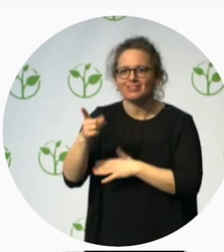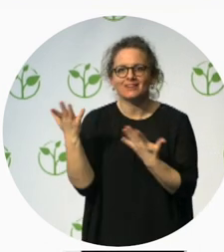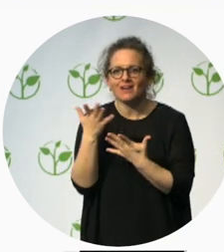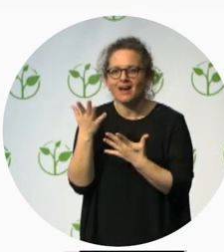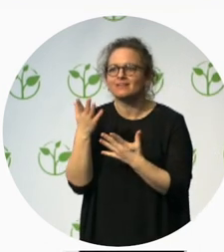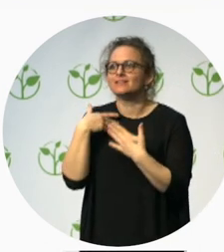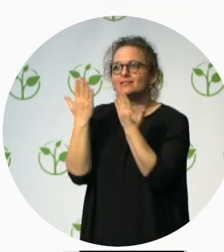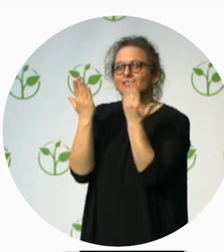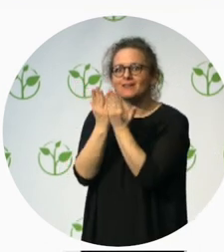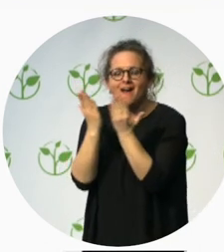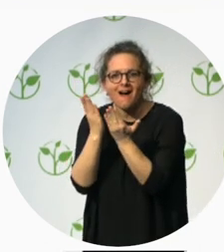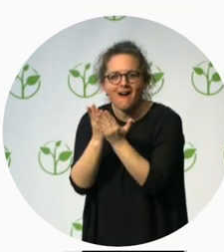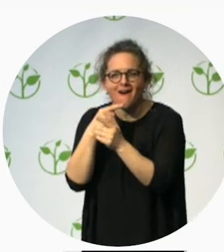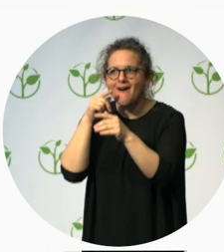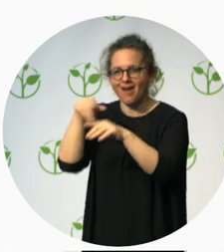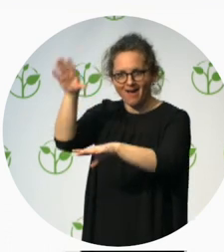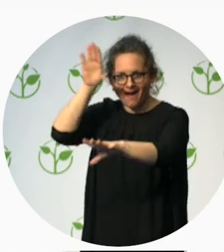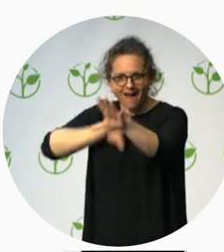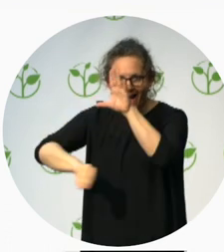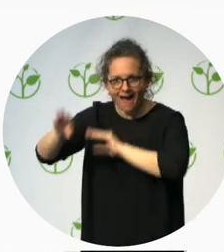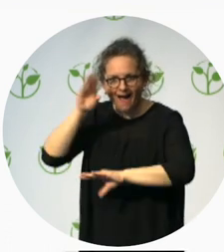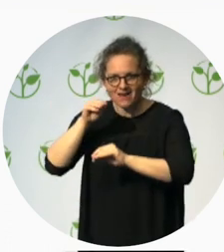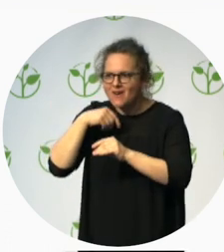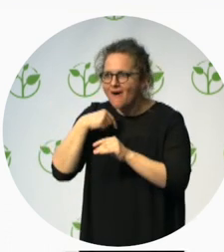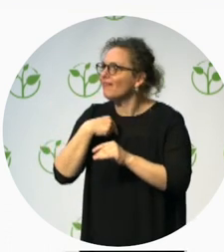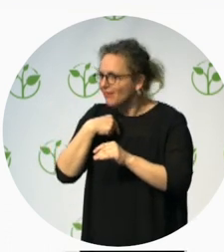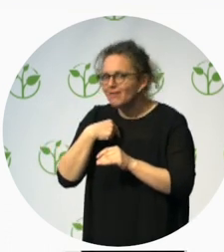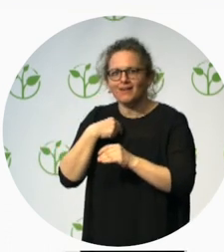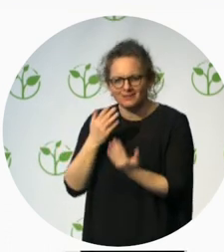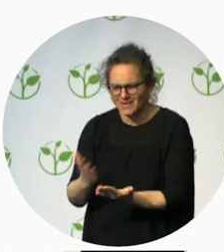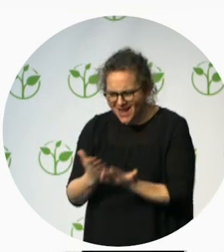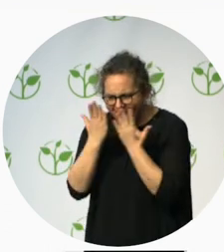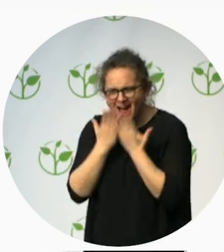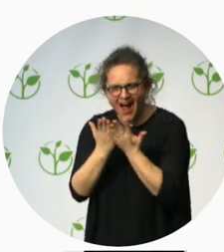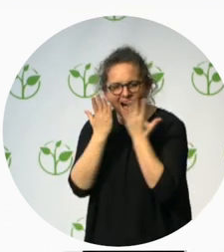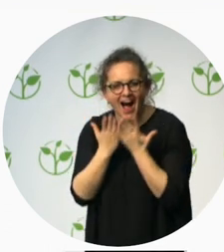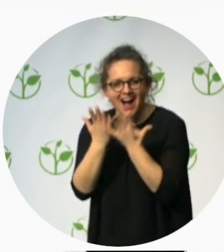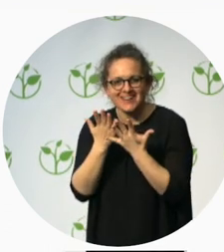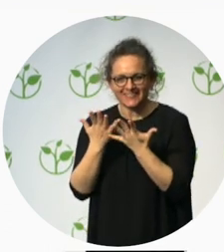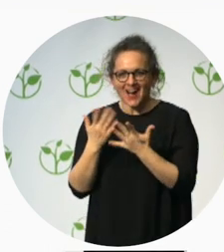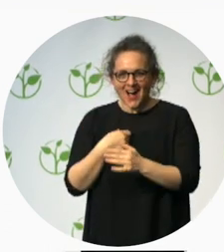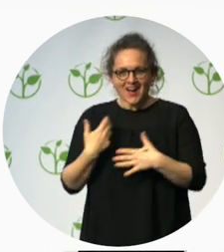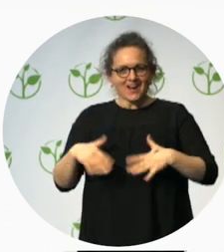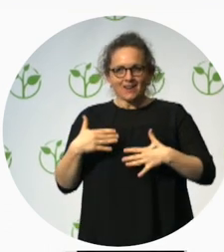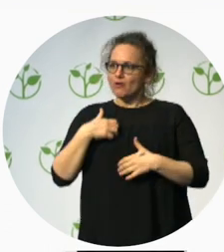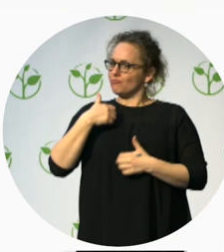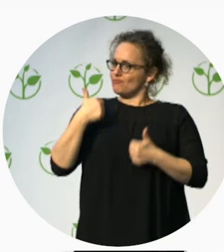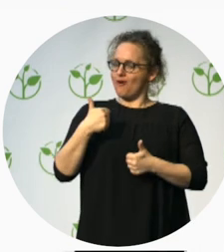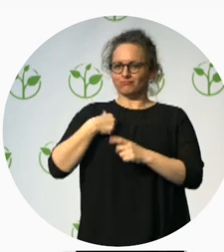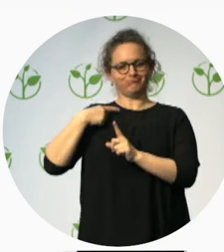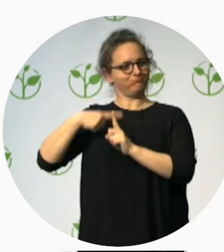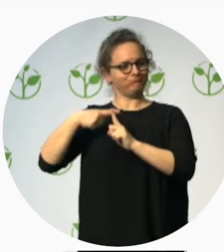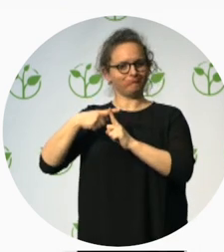And I excelled. In class, I worked hard. And I scored the top marks, and I made